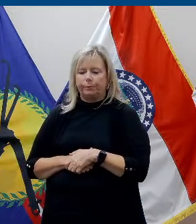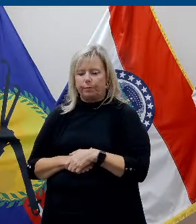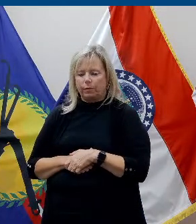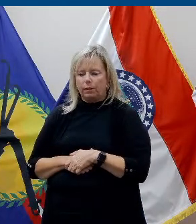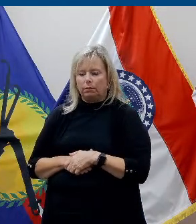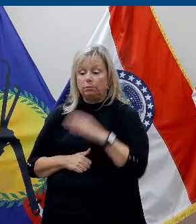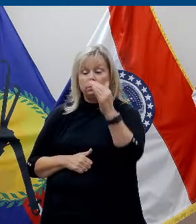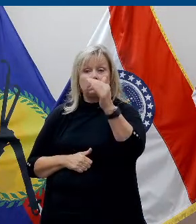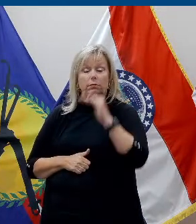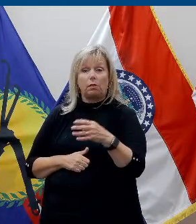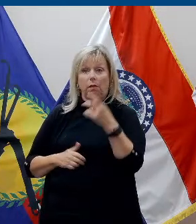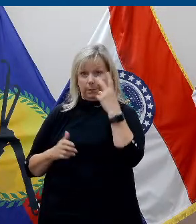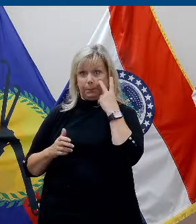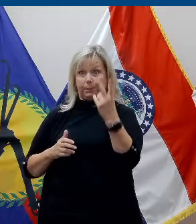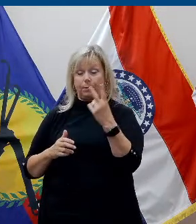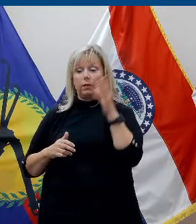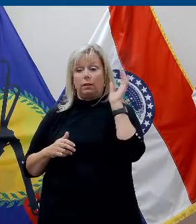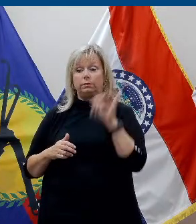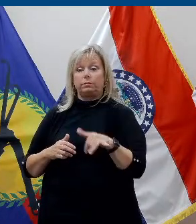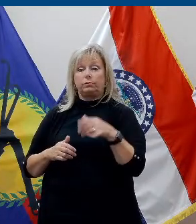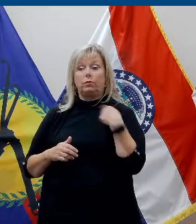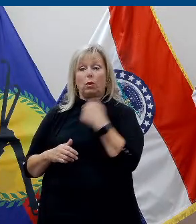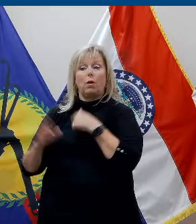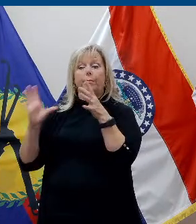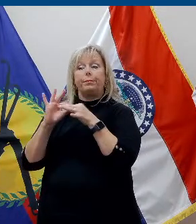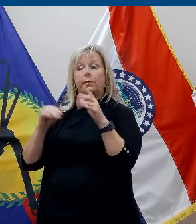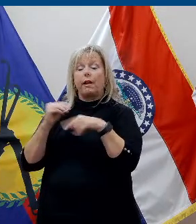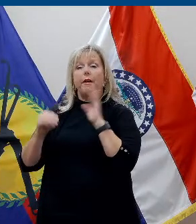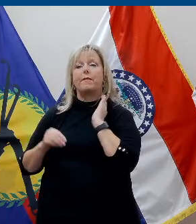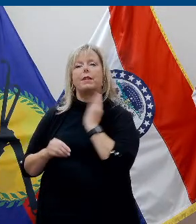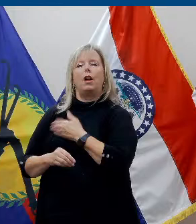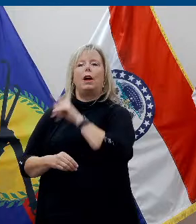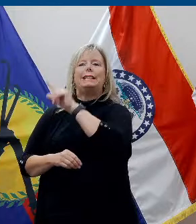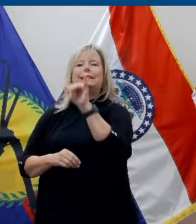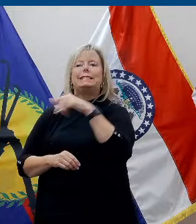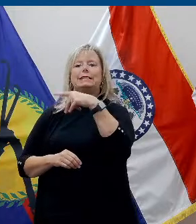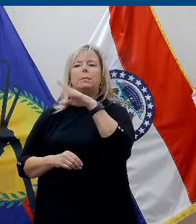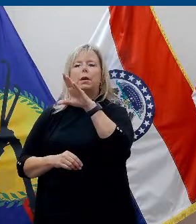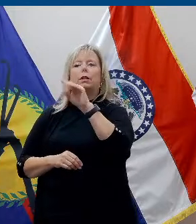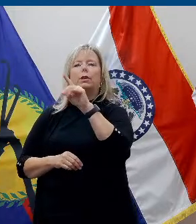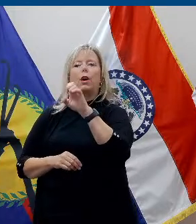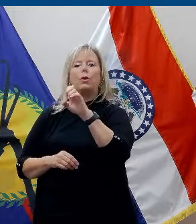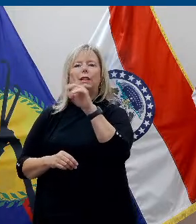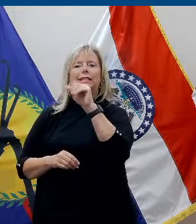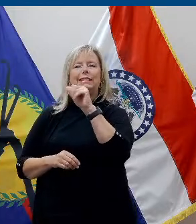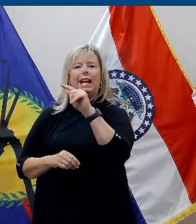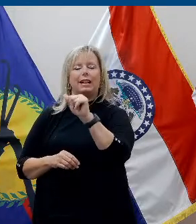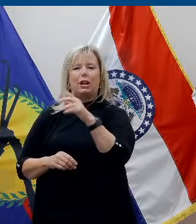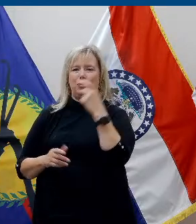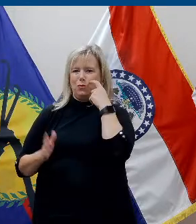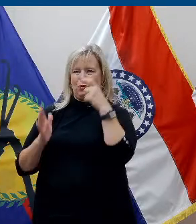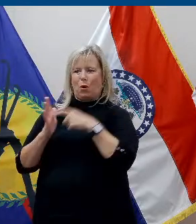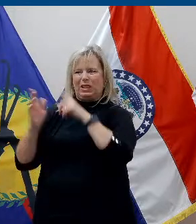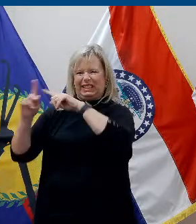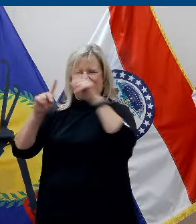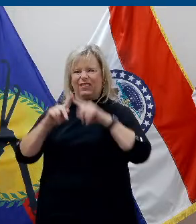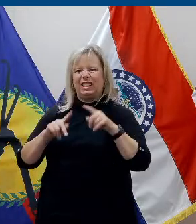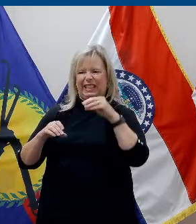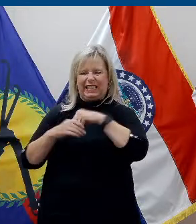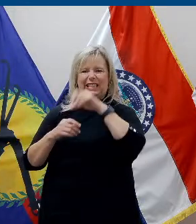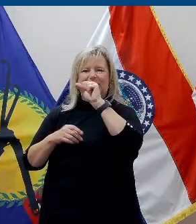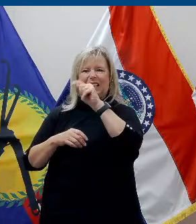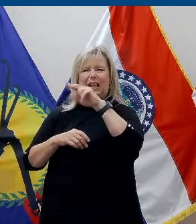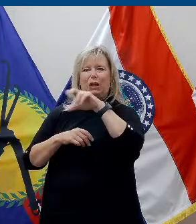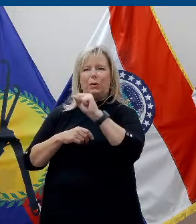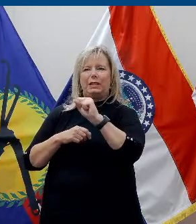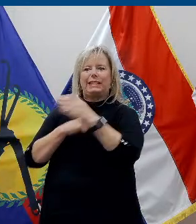On the next slide, you will also see that we have been talking about our zip code data. You'll see geographic differences across St. Louis County.